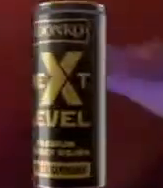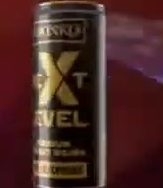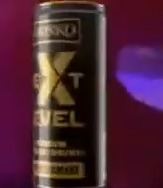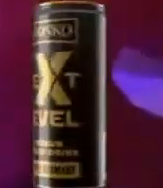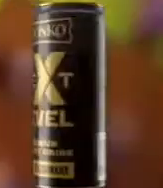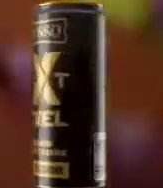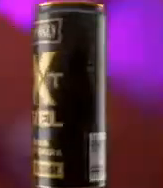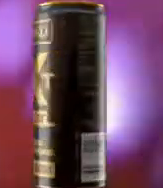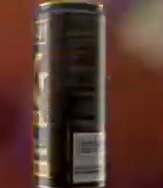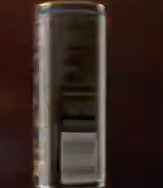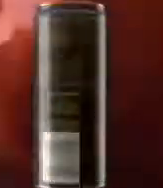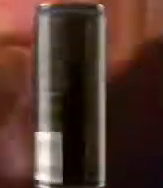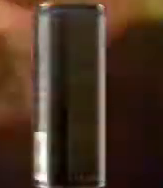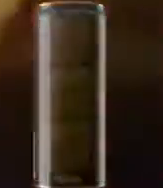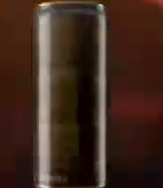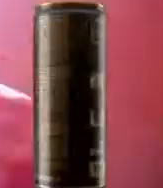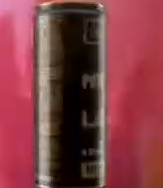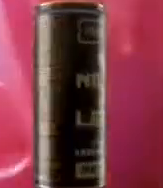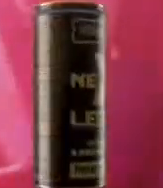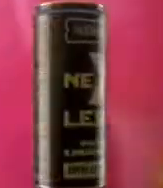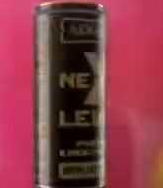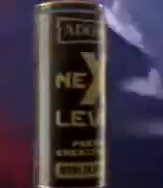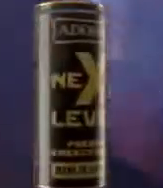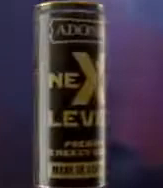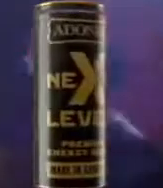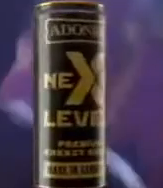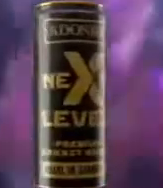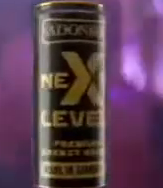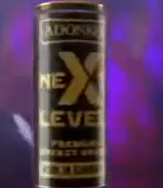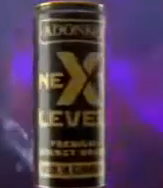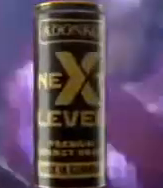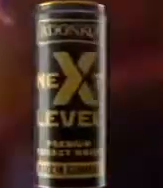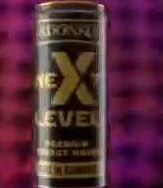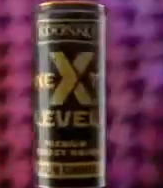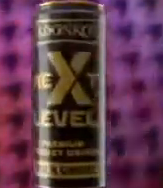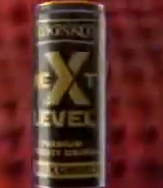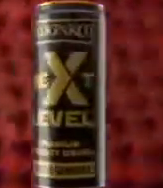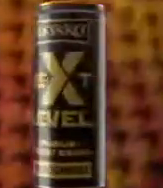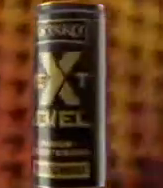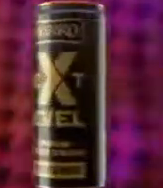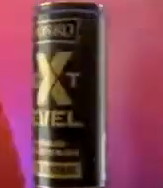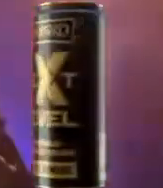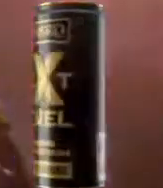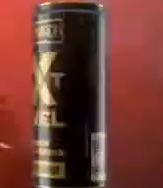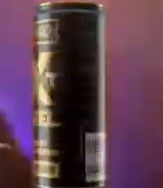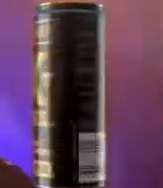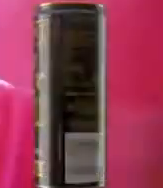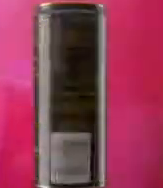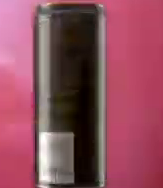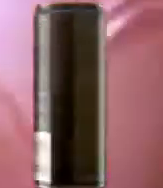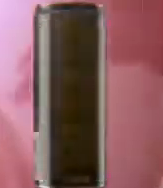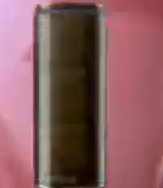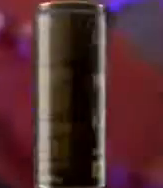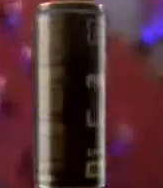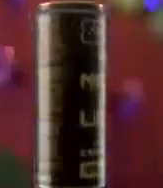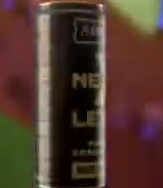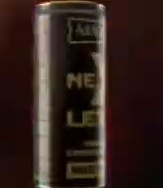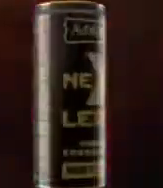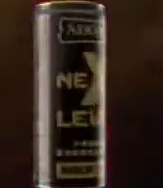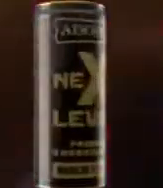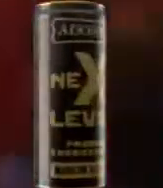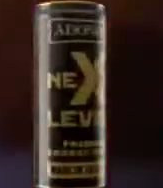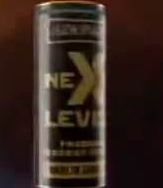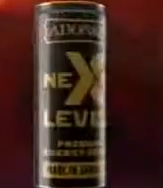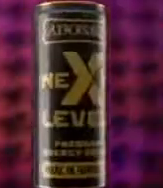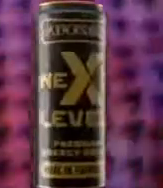next level. My baby, oh yeah, yeah, yeah. Energy next level. My baby, oh yeah, yeah, yeah. I'll take